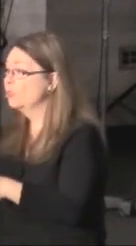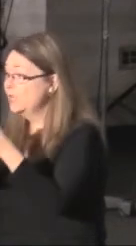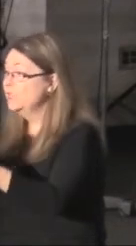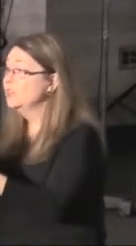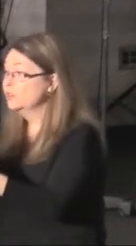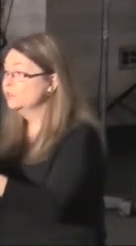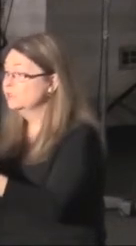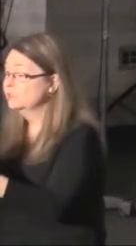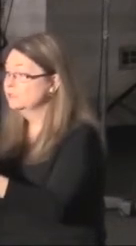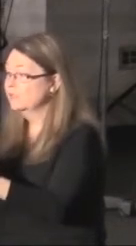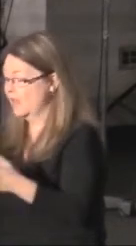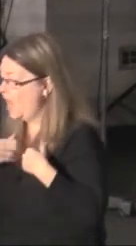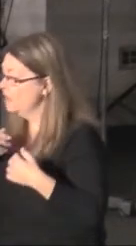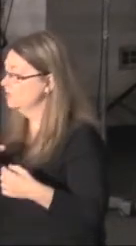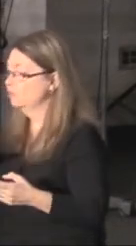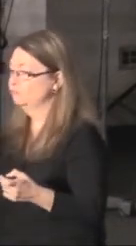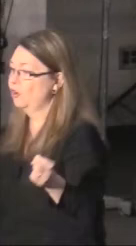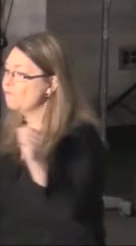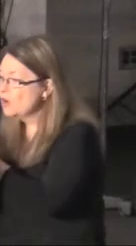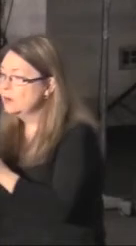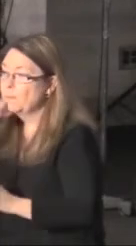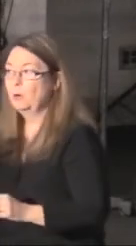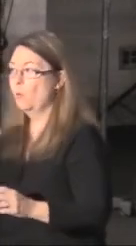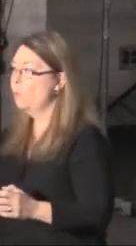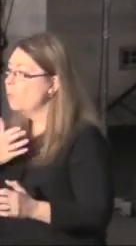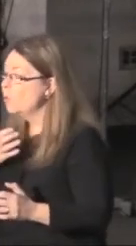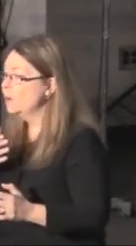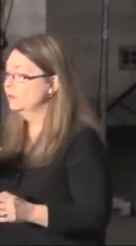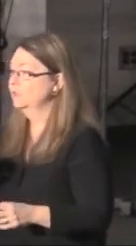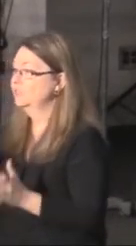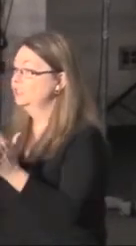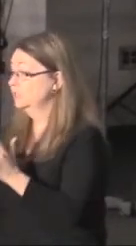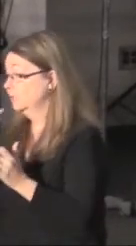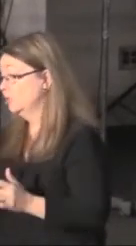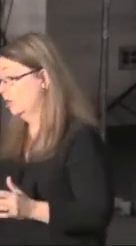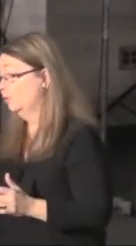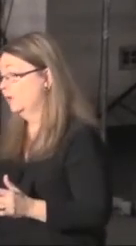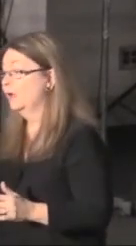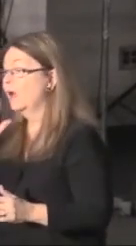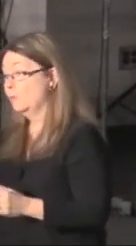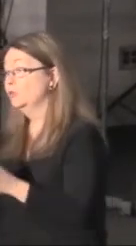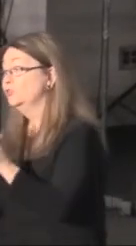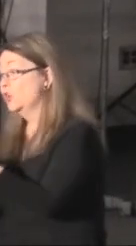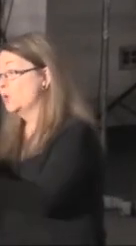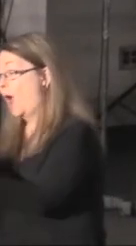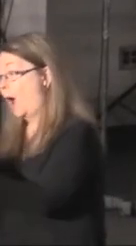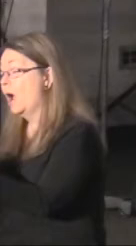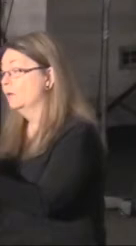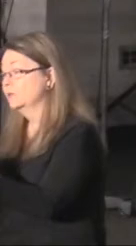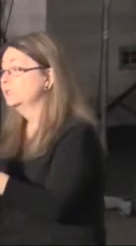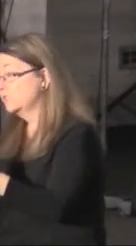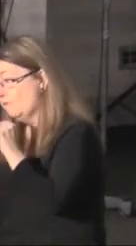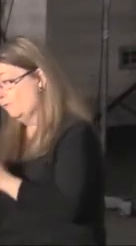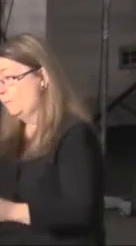and he had a radical conversion experience. And Jesus told Paul in Acts chapter 9, verse 16, he says, I'm going to show you how much you're going to suffer